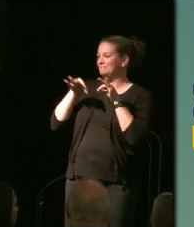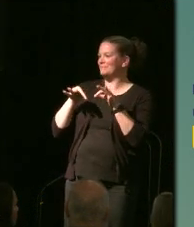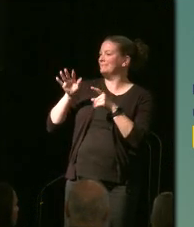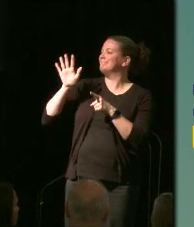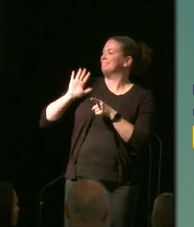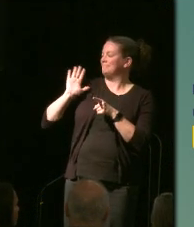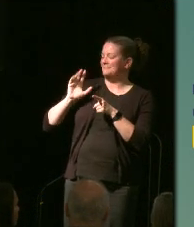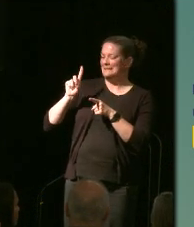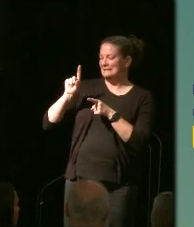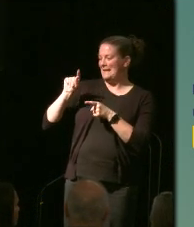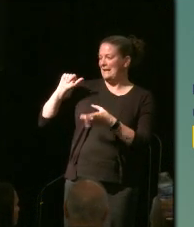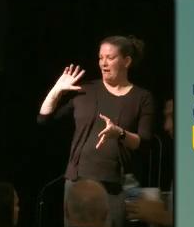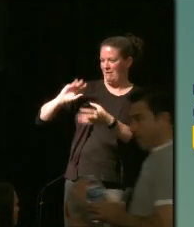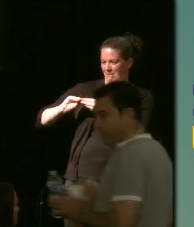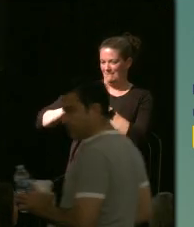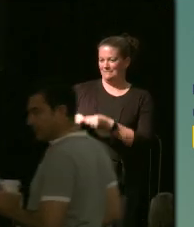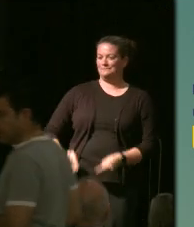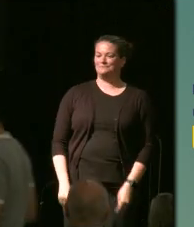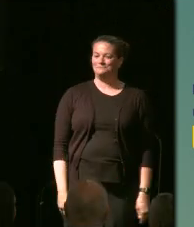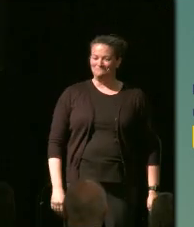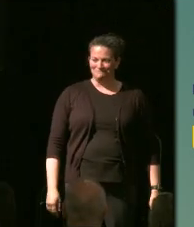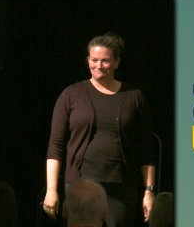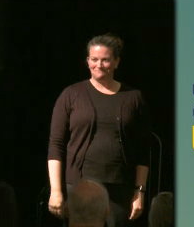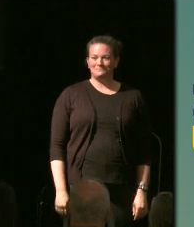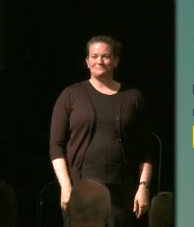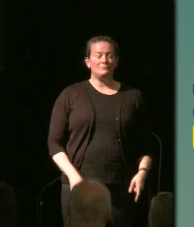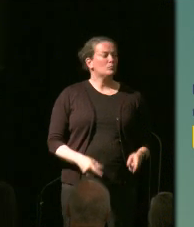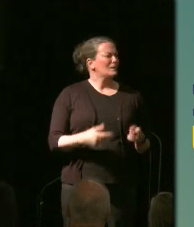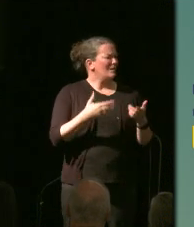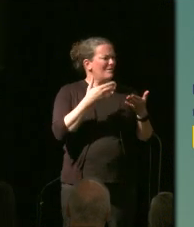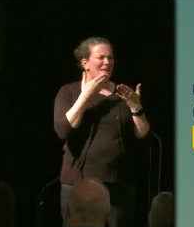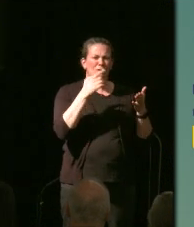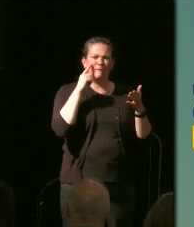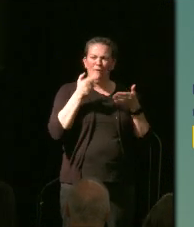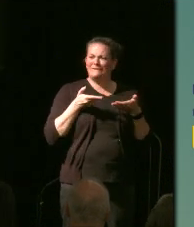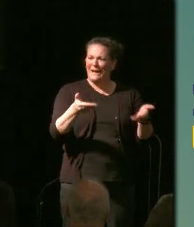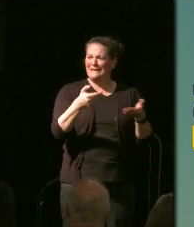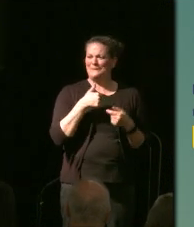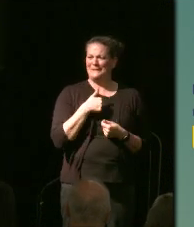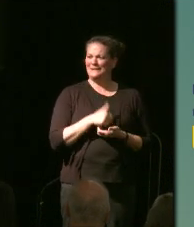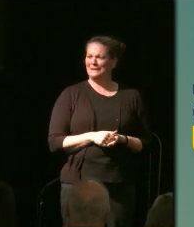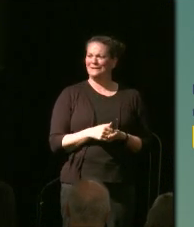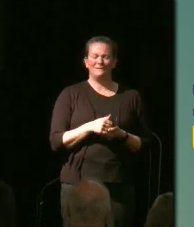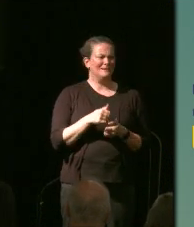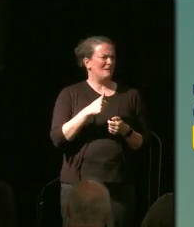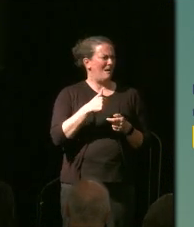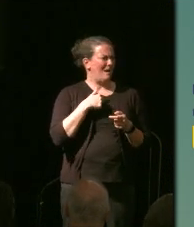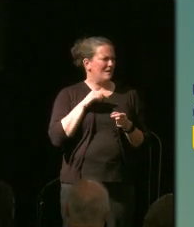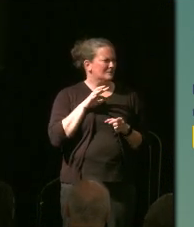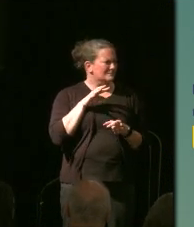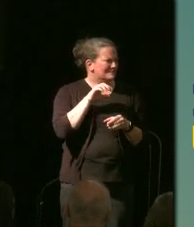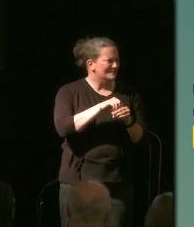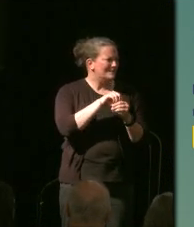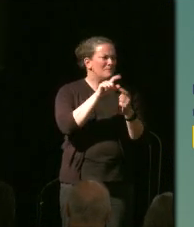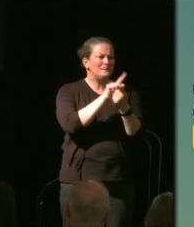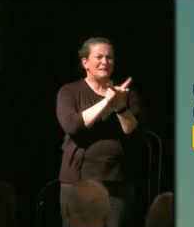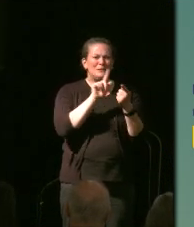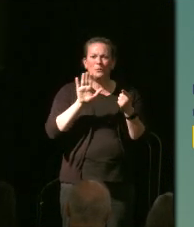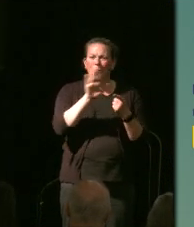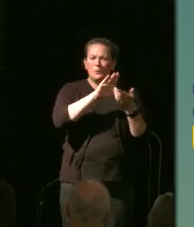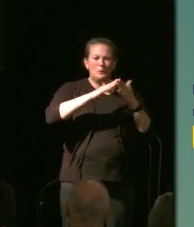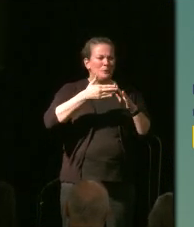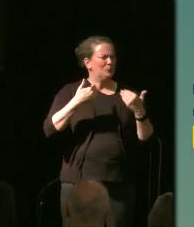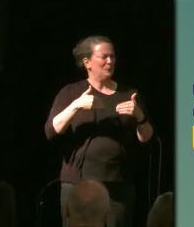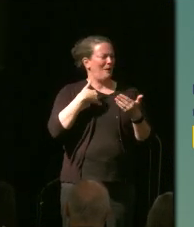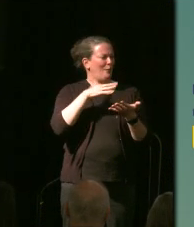Usher Coalition for inviting me today. Every time I get to come to one of these events and meet the community, I learn so much, and you're all so welcoming.